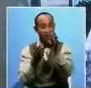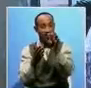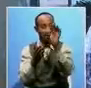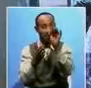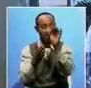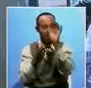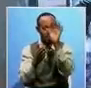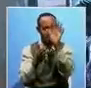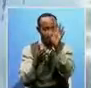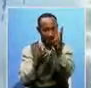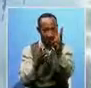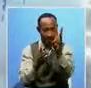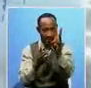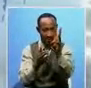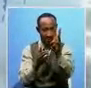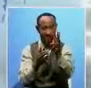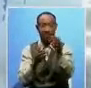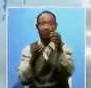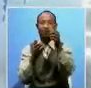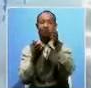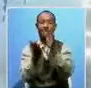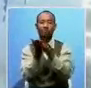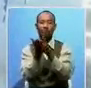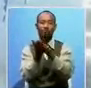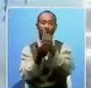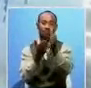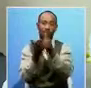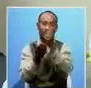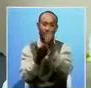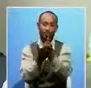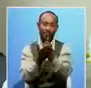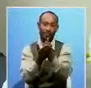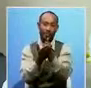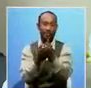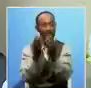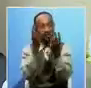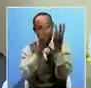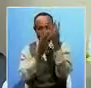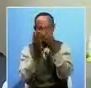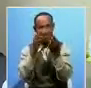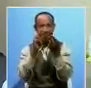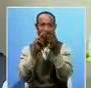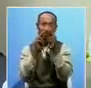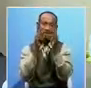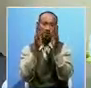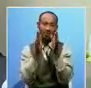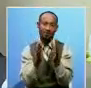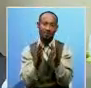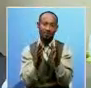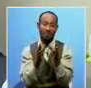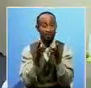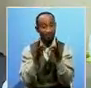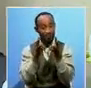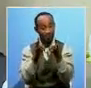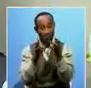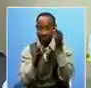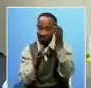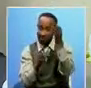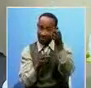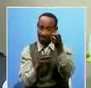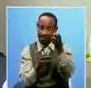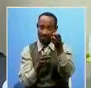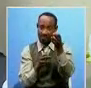4,496 obtained the GCE school certificate. This has worried some stakeholders. The way forward is